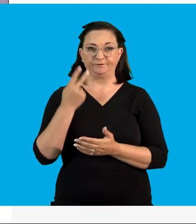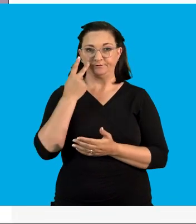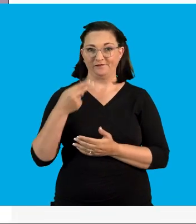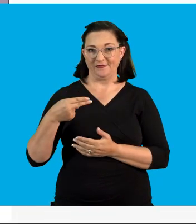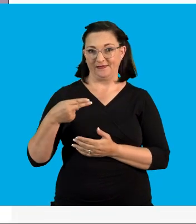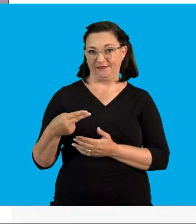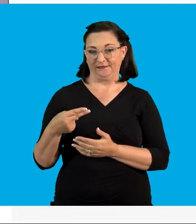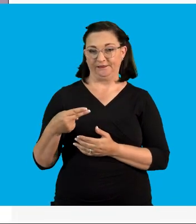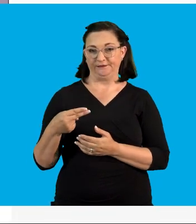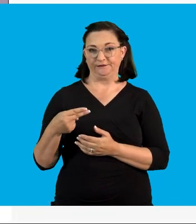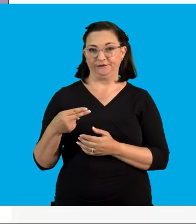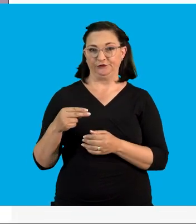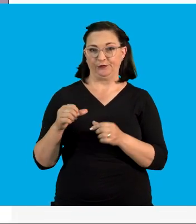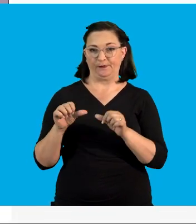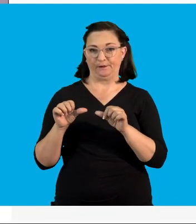to the other side.